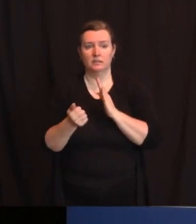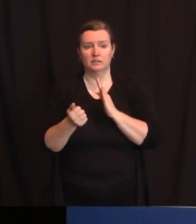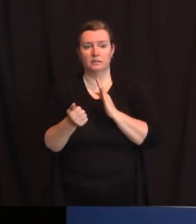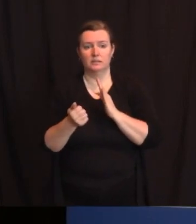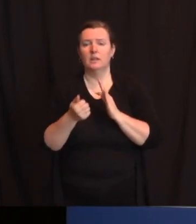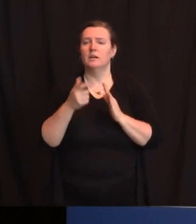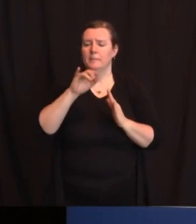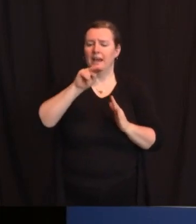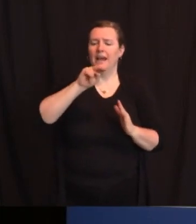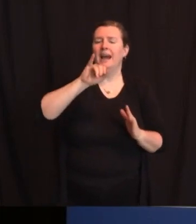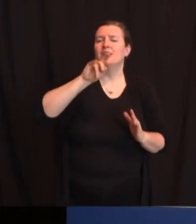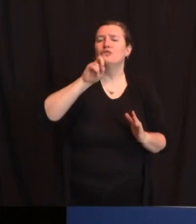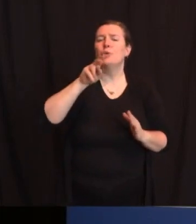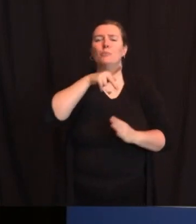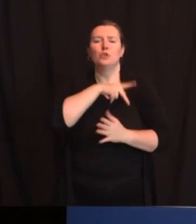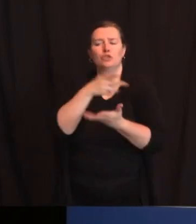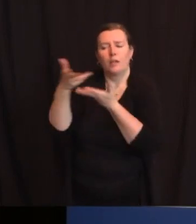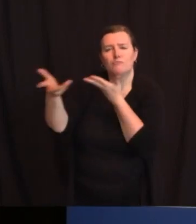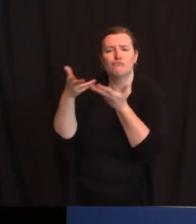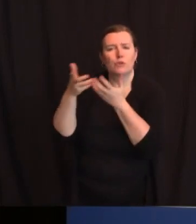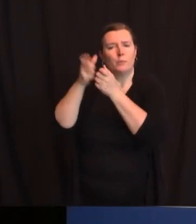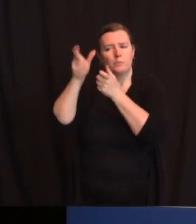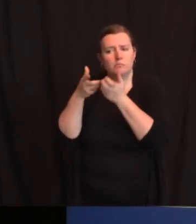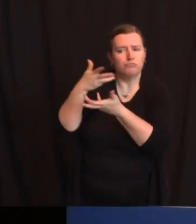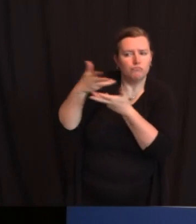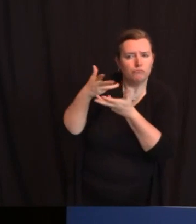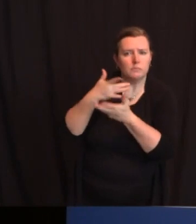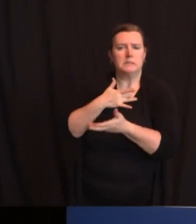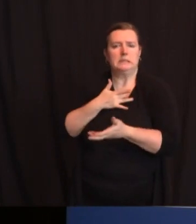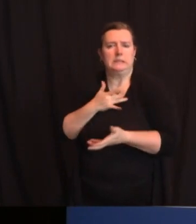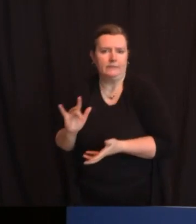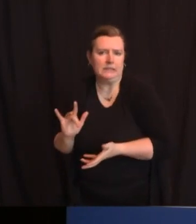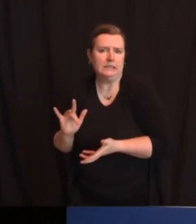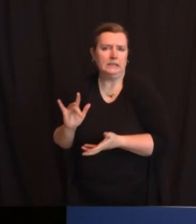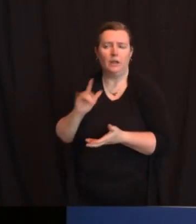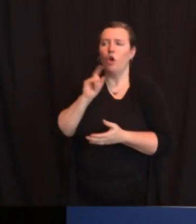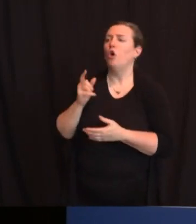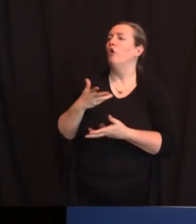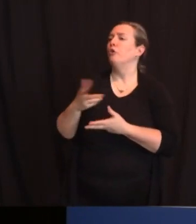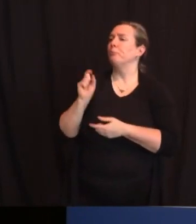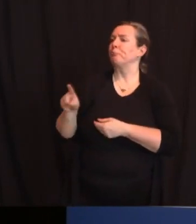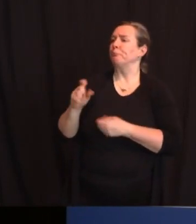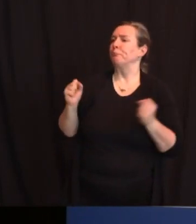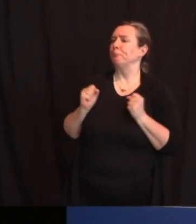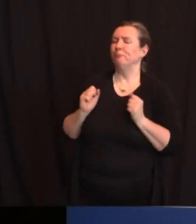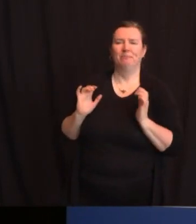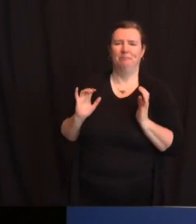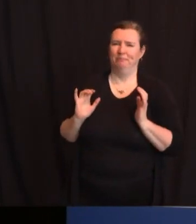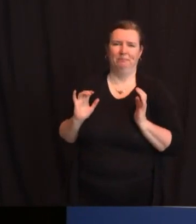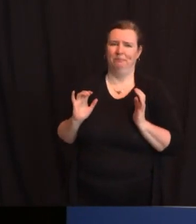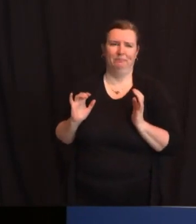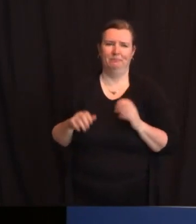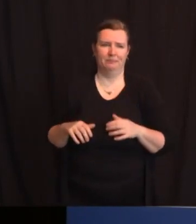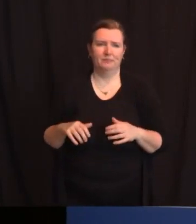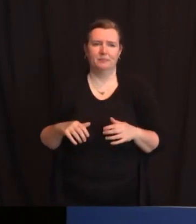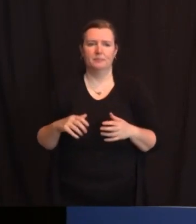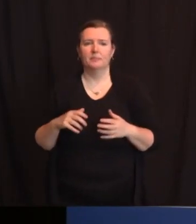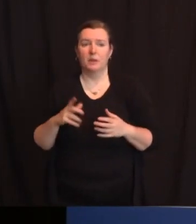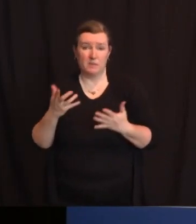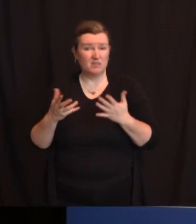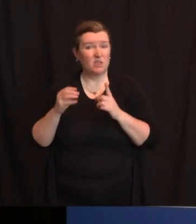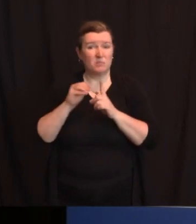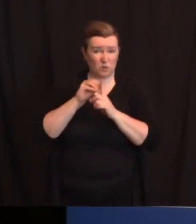as an understanding and a flexibility to understand when you're doing an interview with individuals who might have been exposed